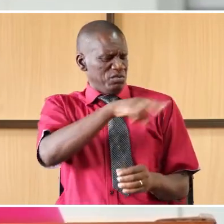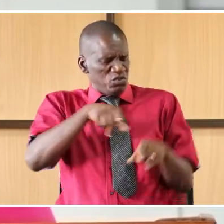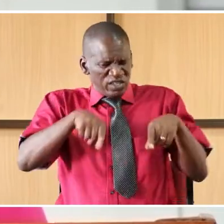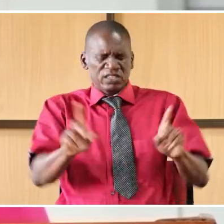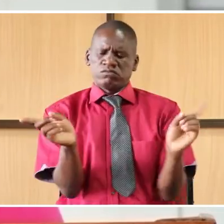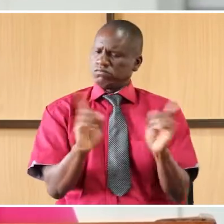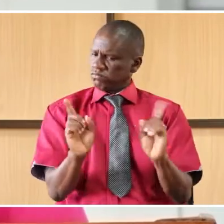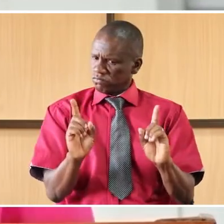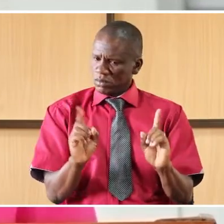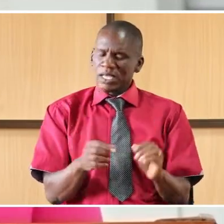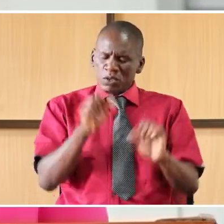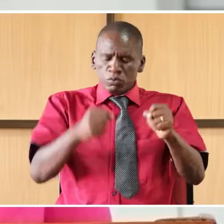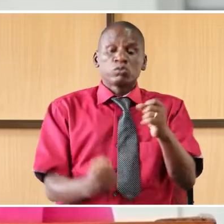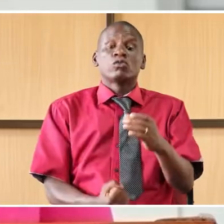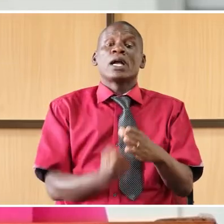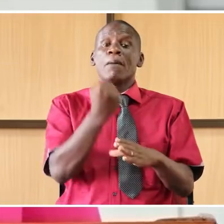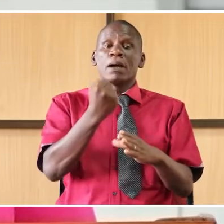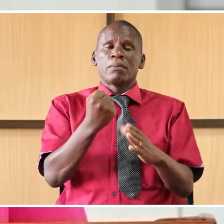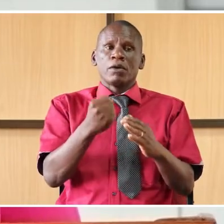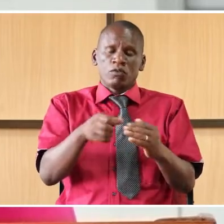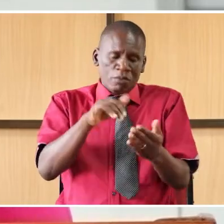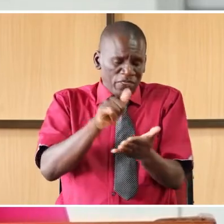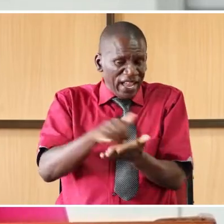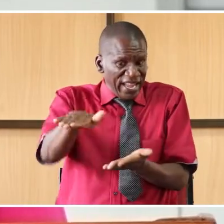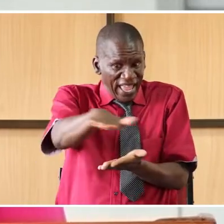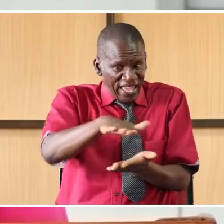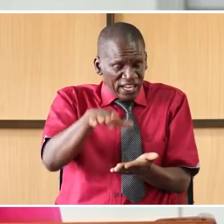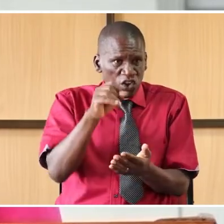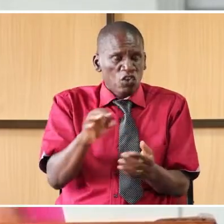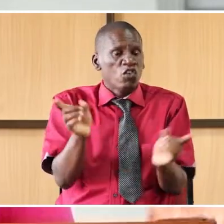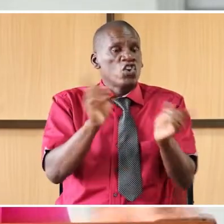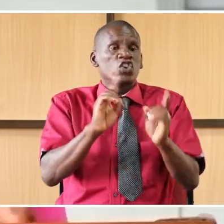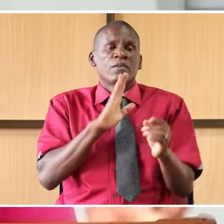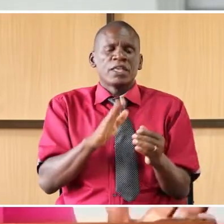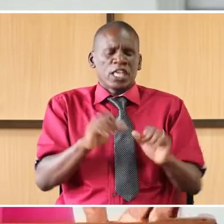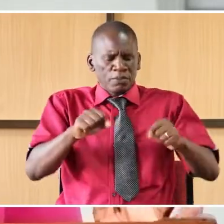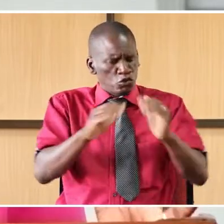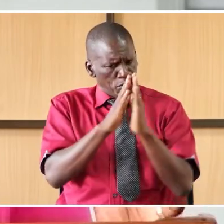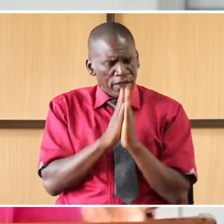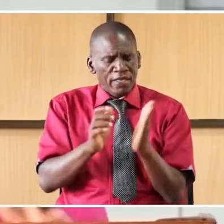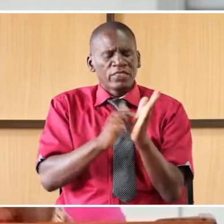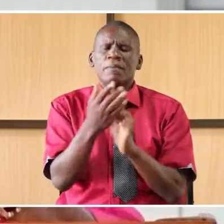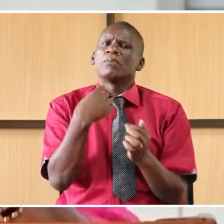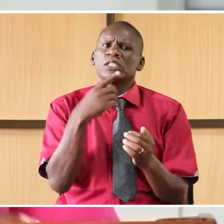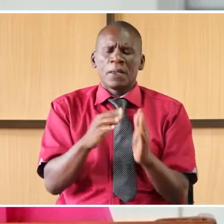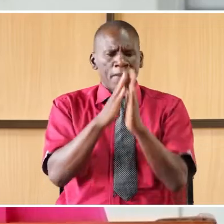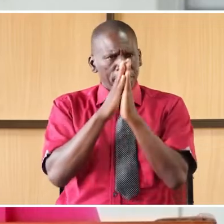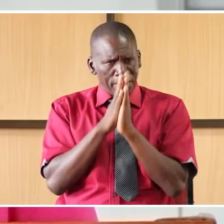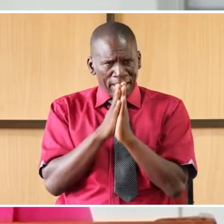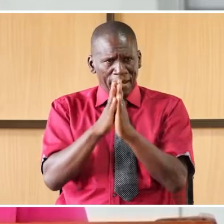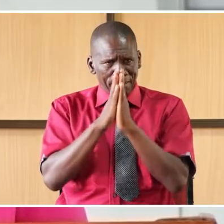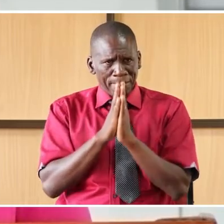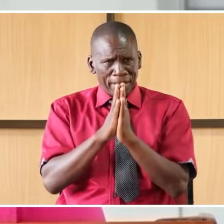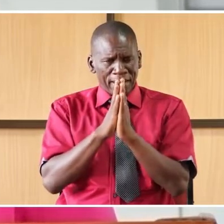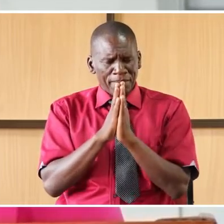upon yourself? Can you arise in that place of not being able to pray? The Bible says